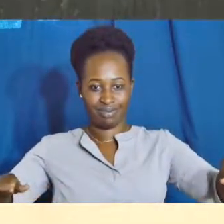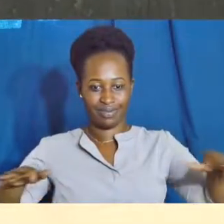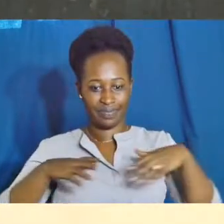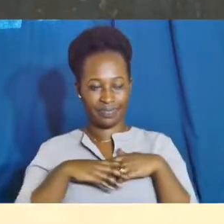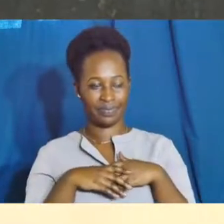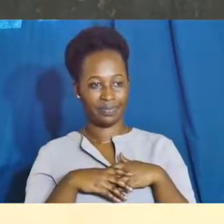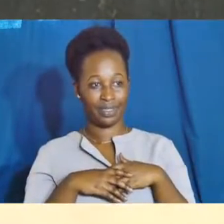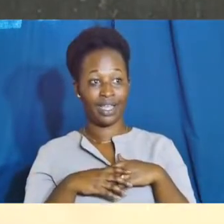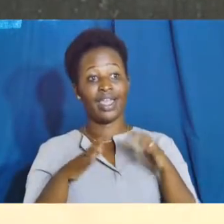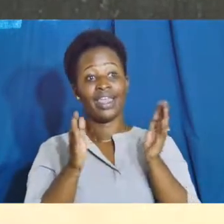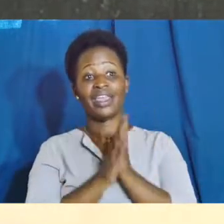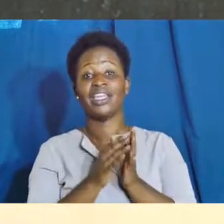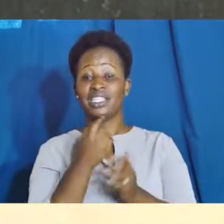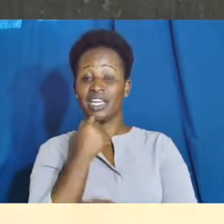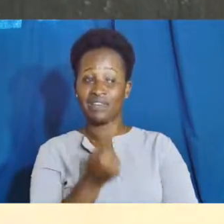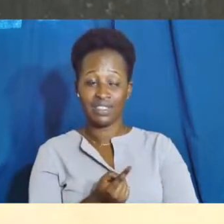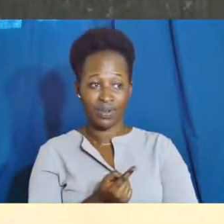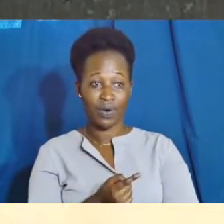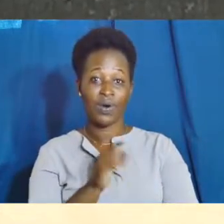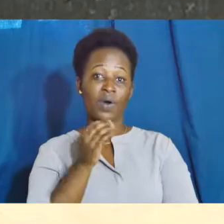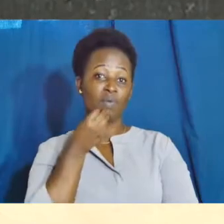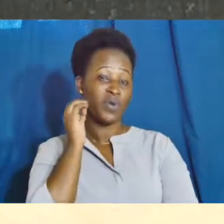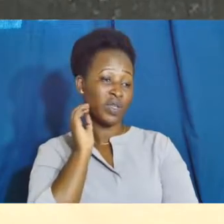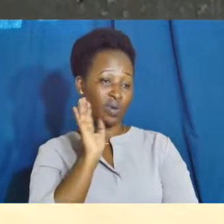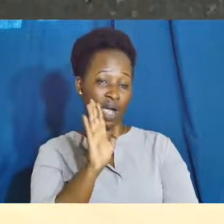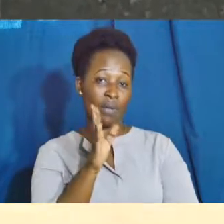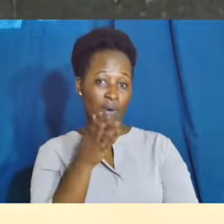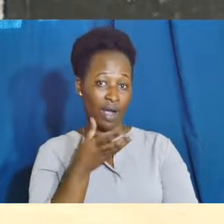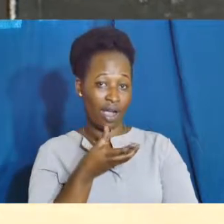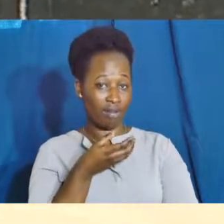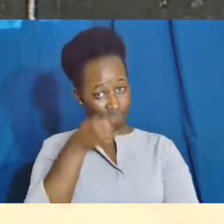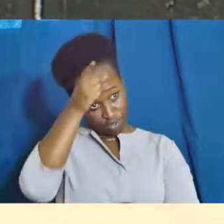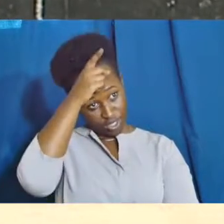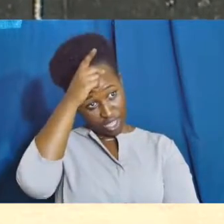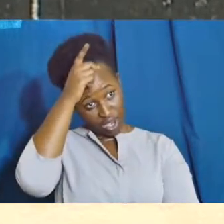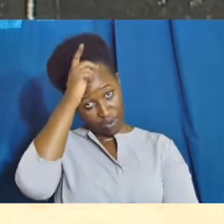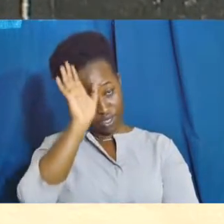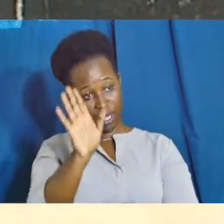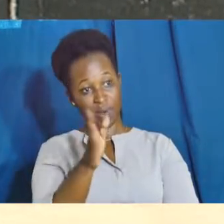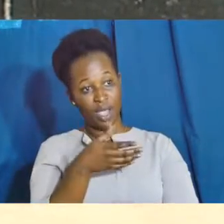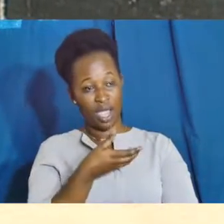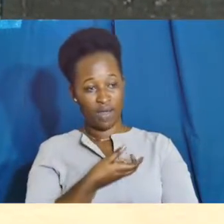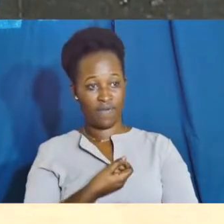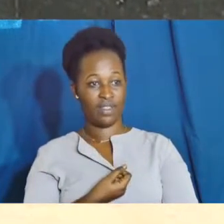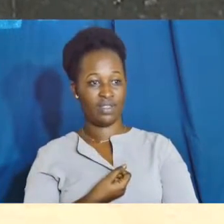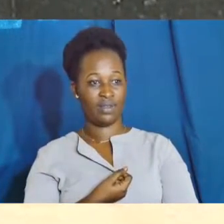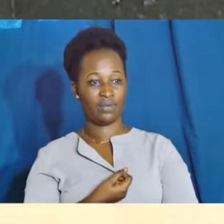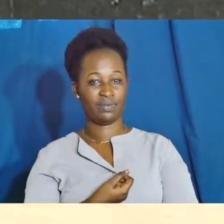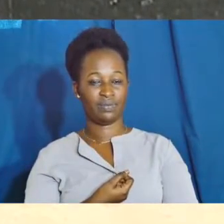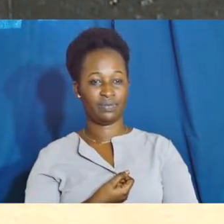He also said that his home village has fertile